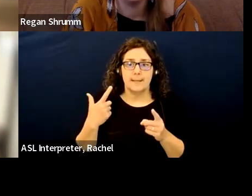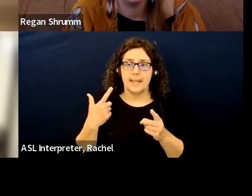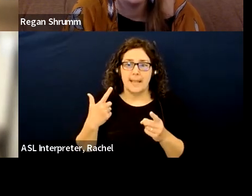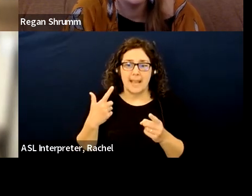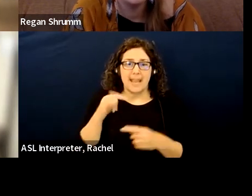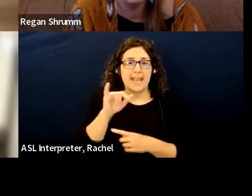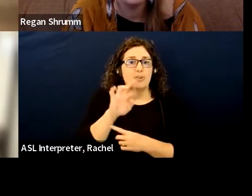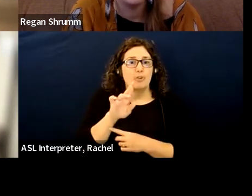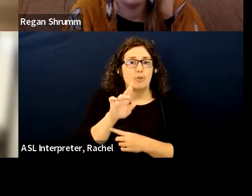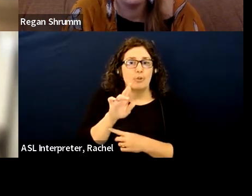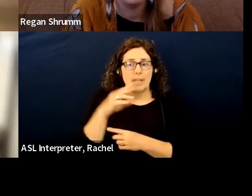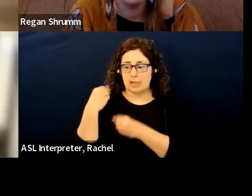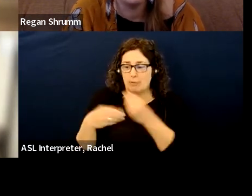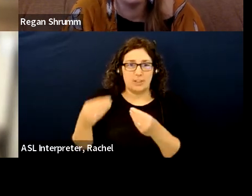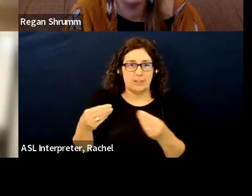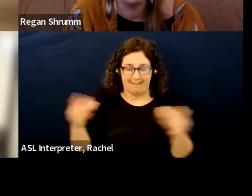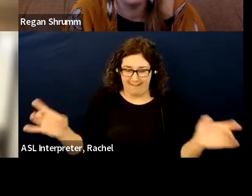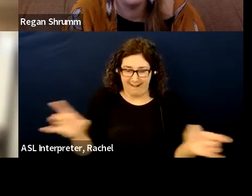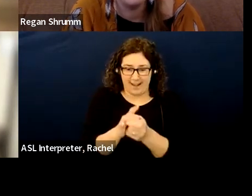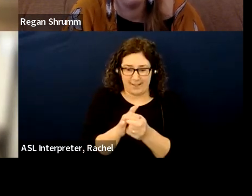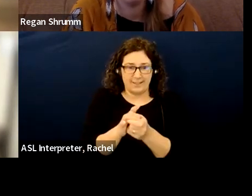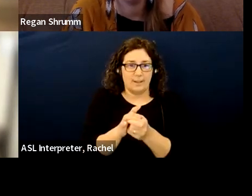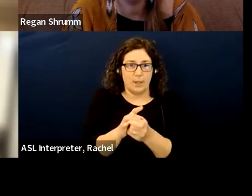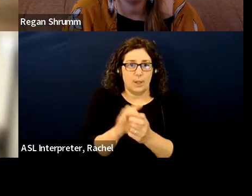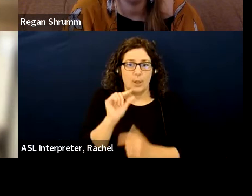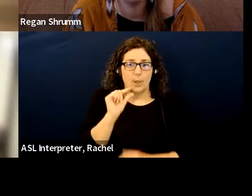intergenerational connections, because often in the queer community,